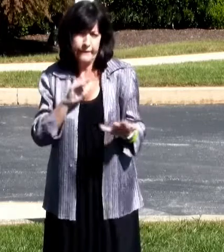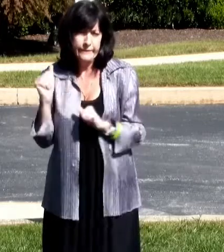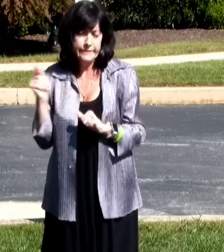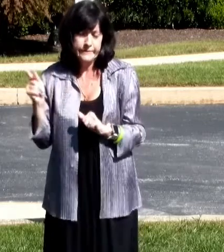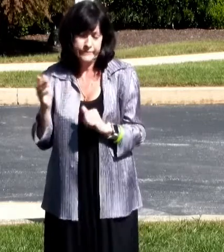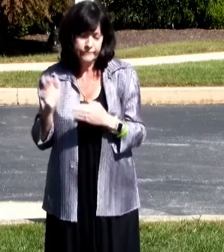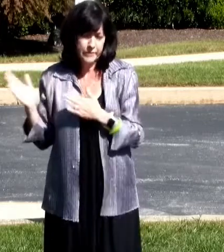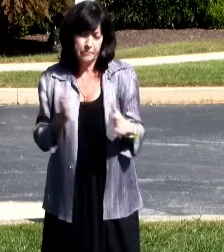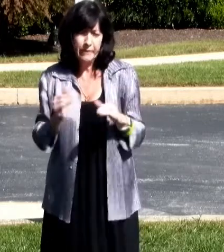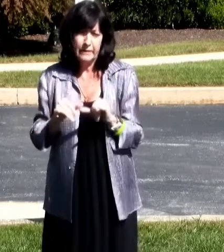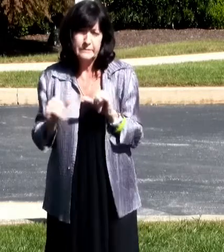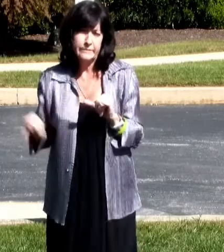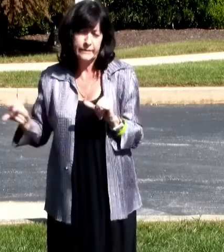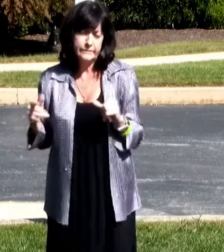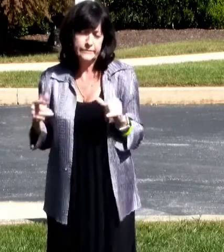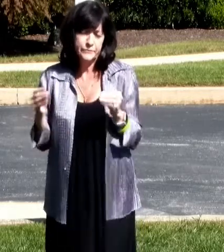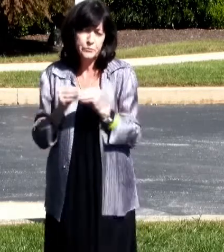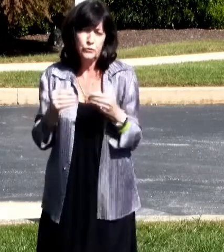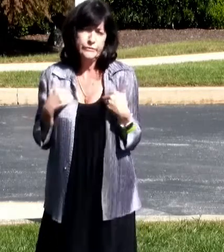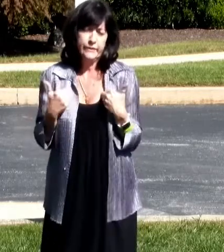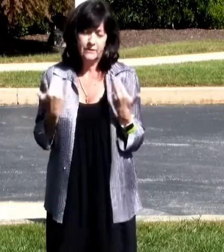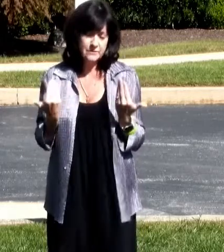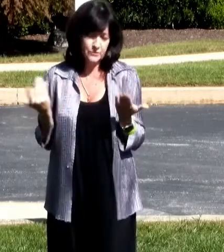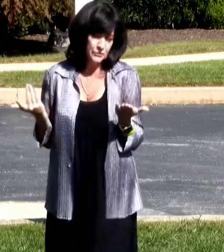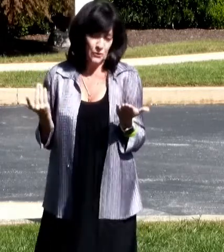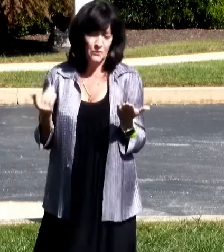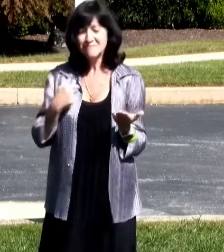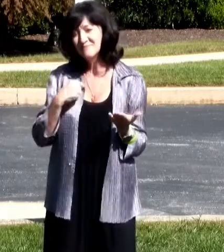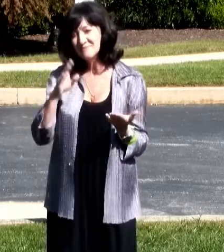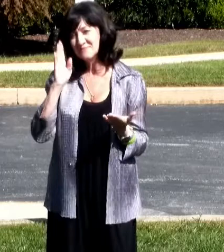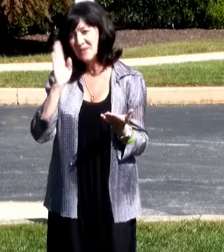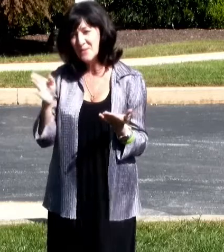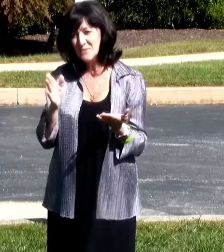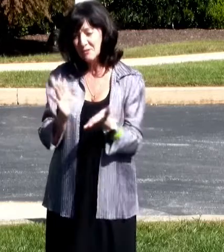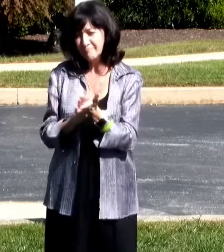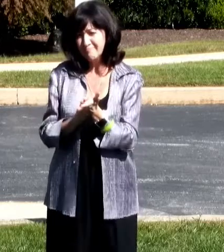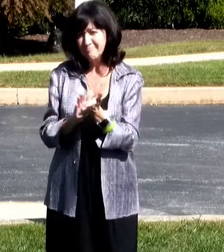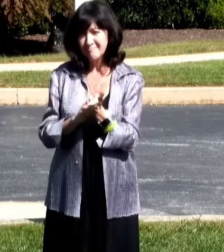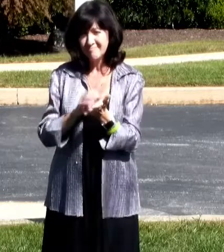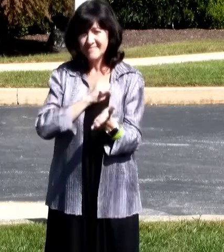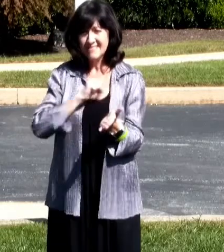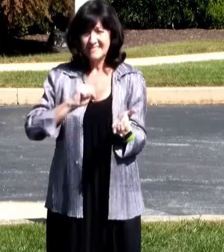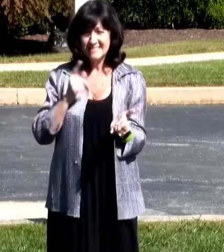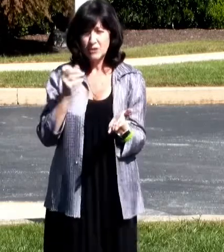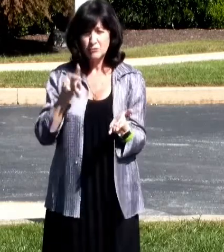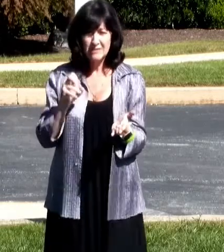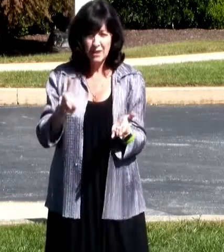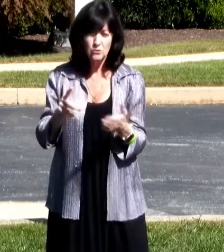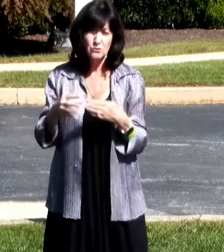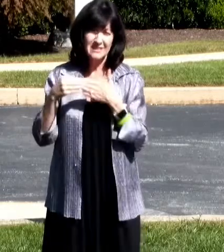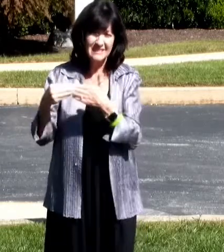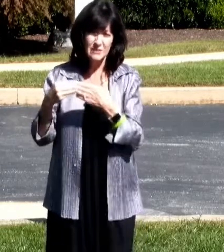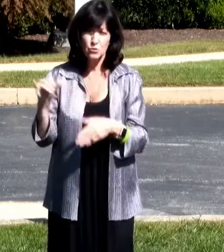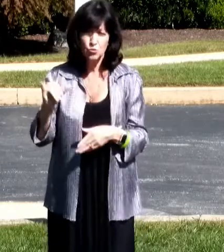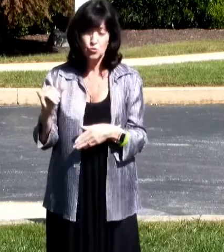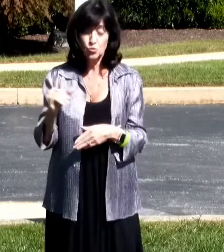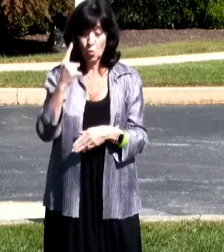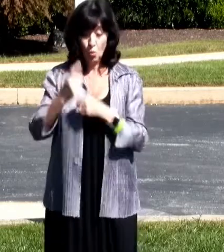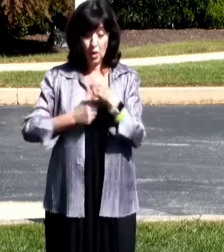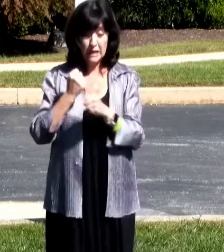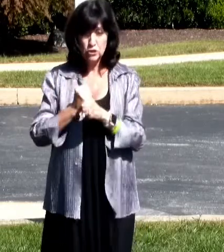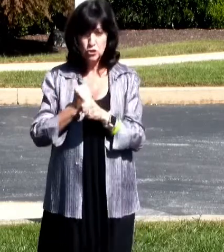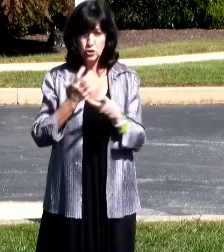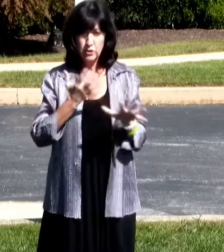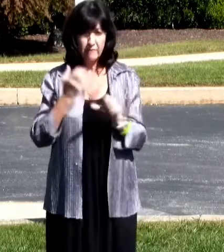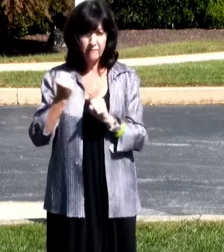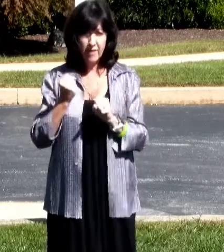first compliment and thank Senator Townsend for his work on this and his leadership. It wasn't just a one-year thing, and